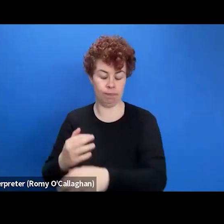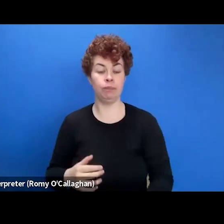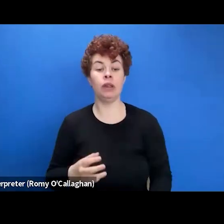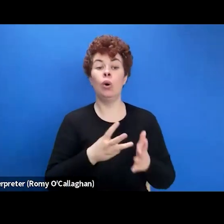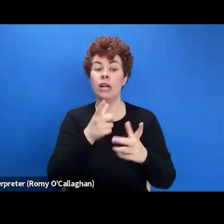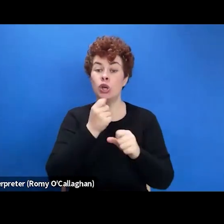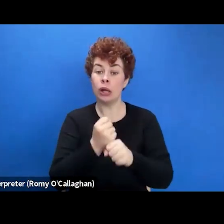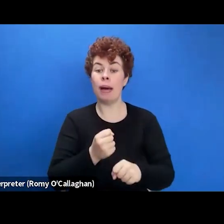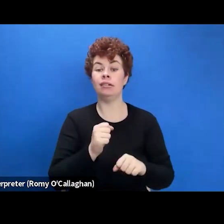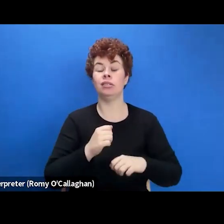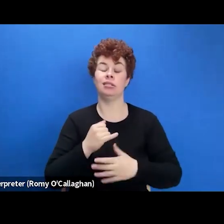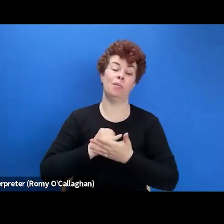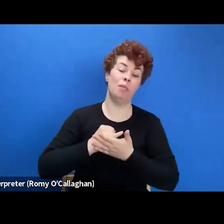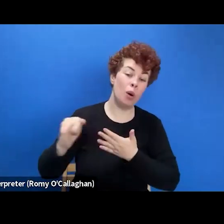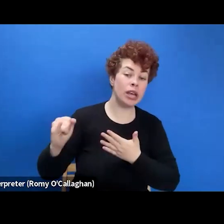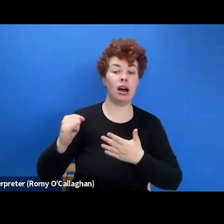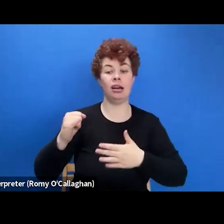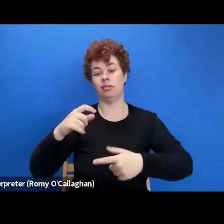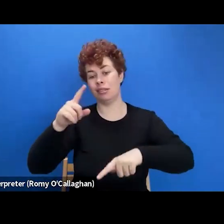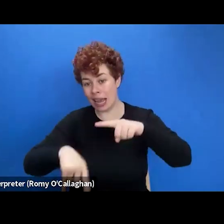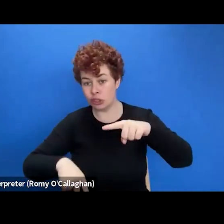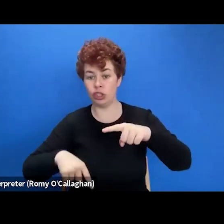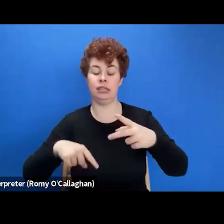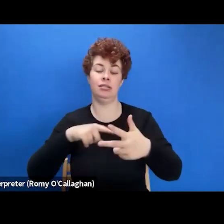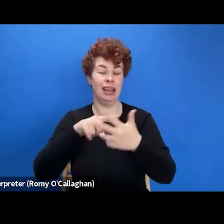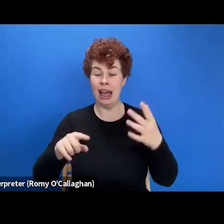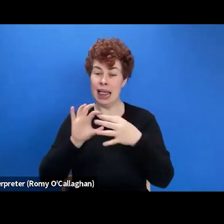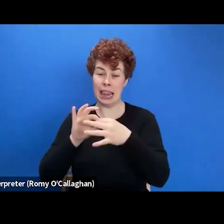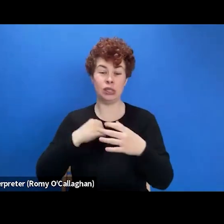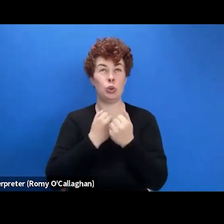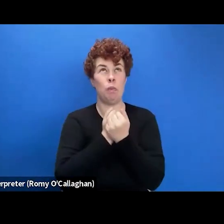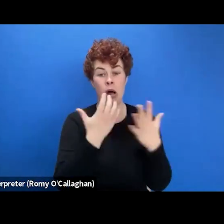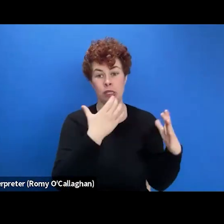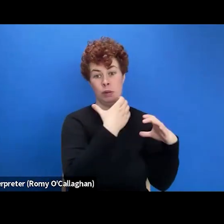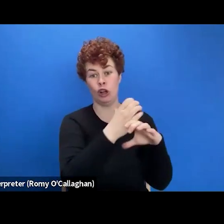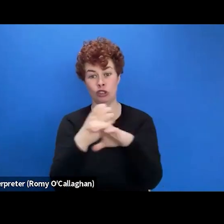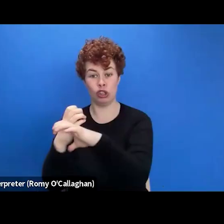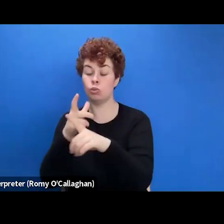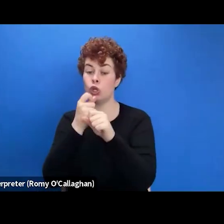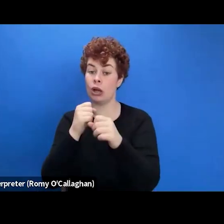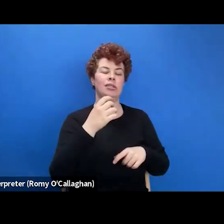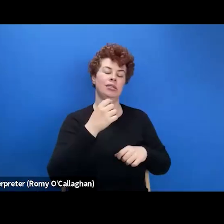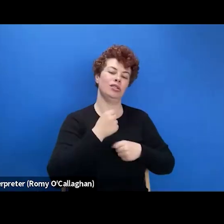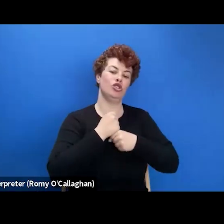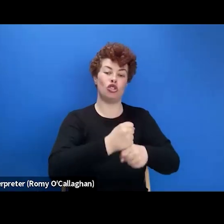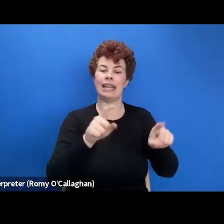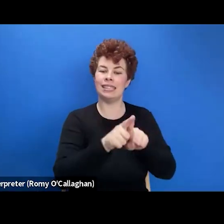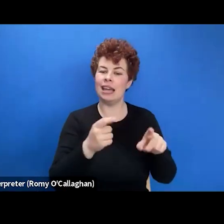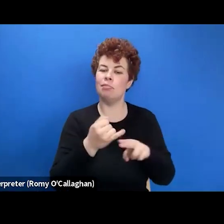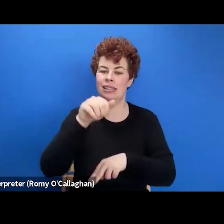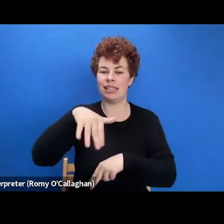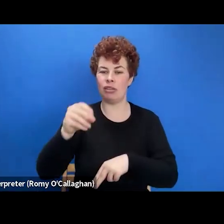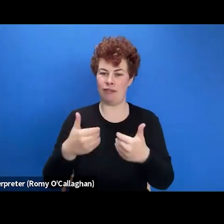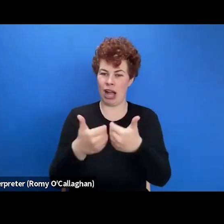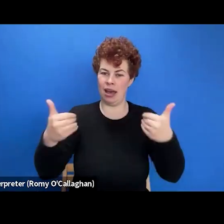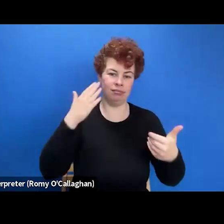obviously it relates to multiple causes, multiple issues, multiple countries. We're looking at some of the historical aspects, and indeed it is something that it